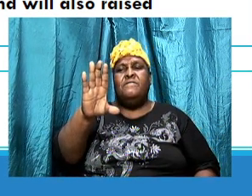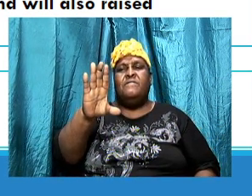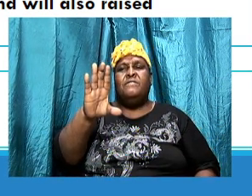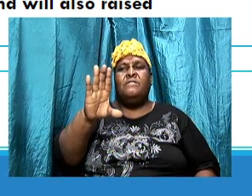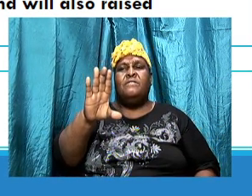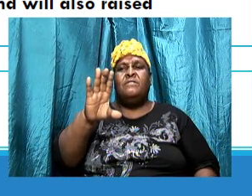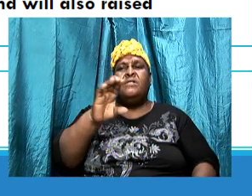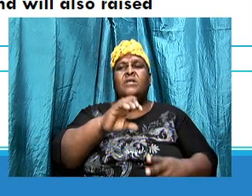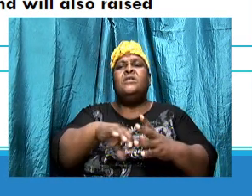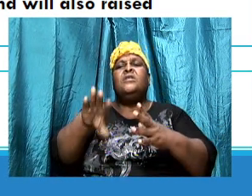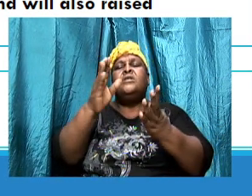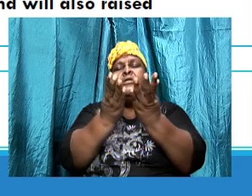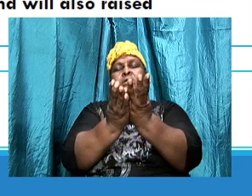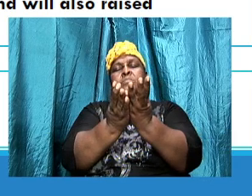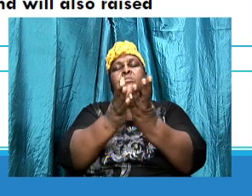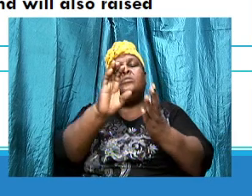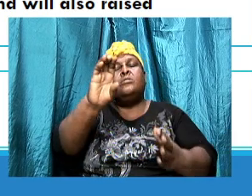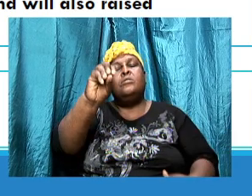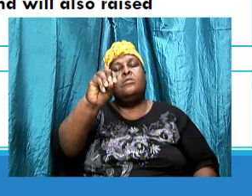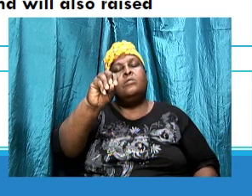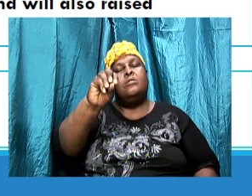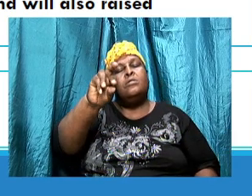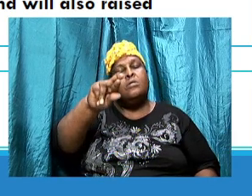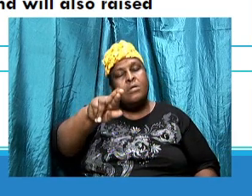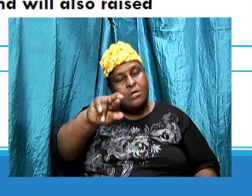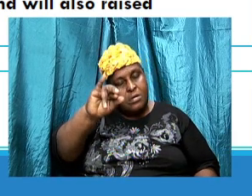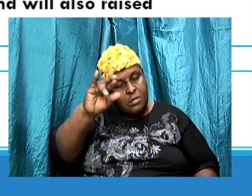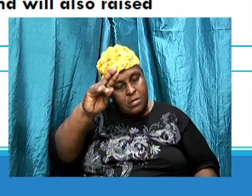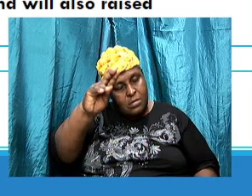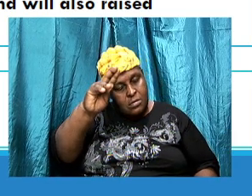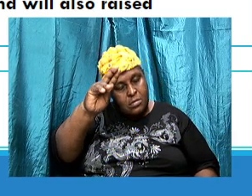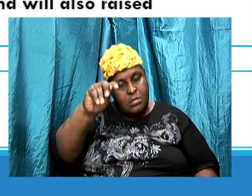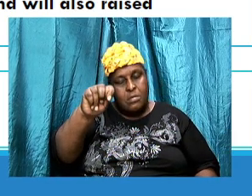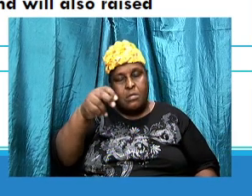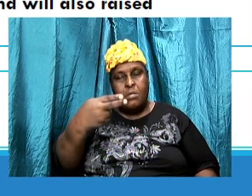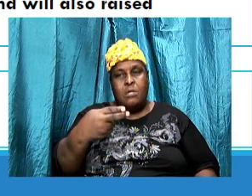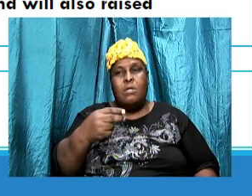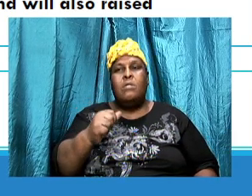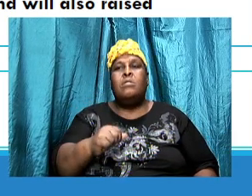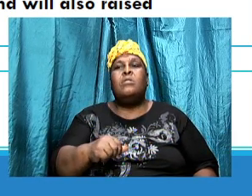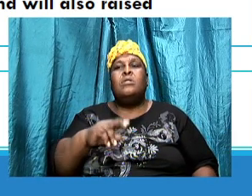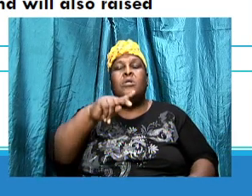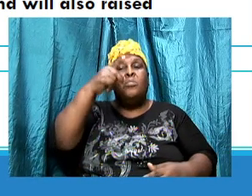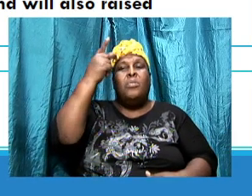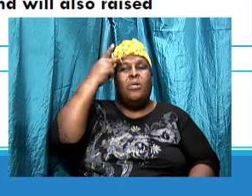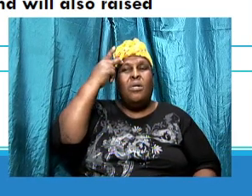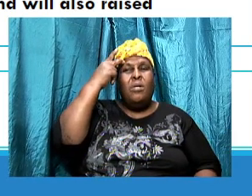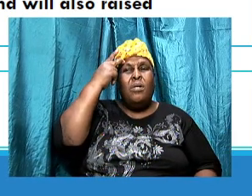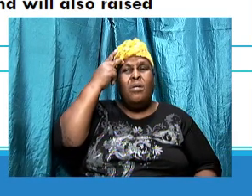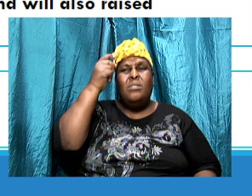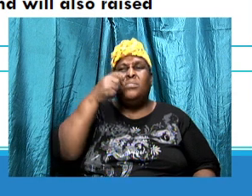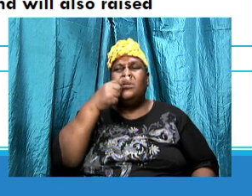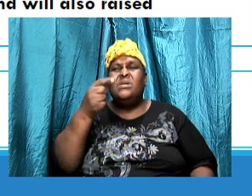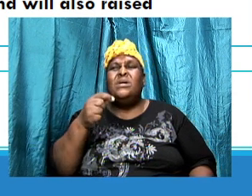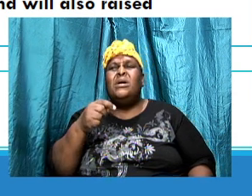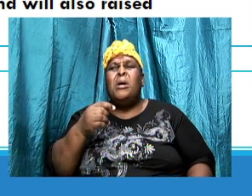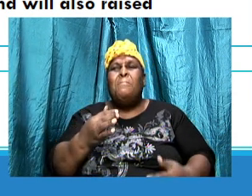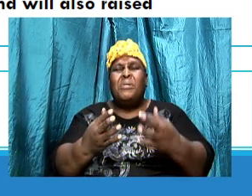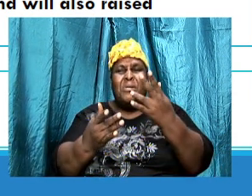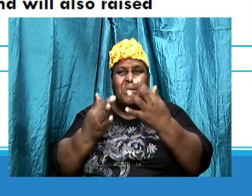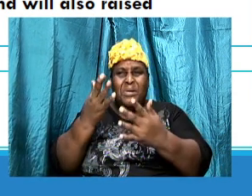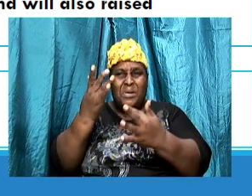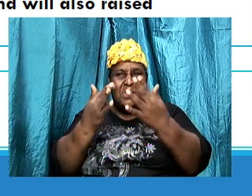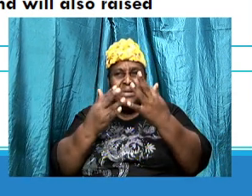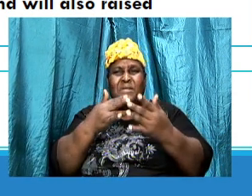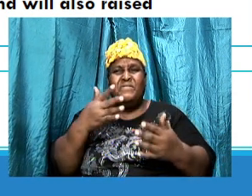in chapter 5 of the book of Corinthians, Paul deals with the subject of incense. And you know the